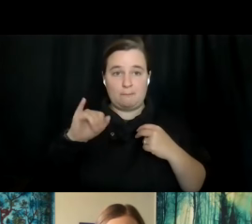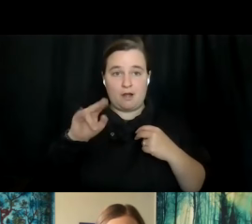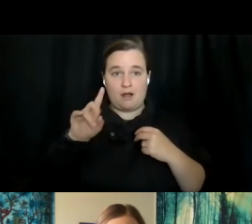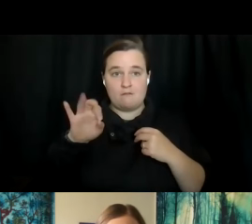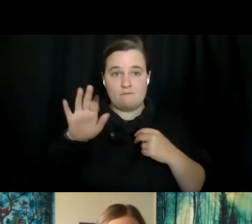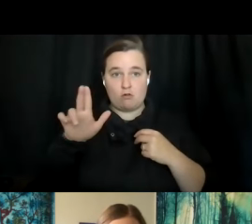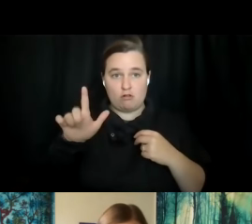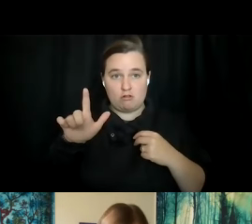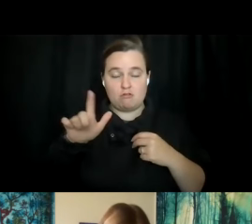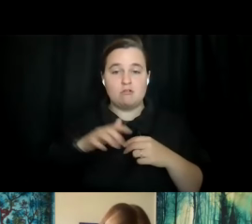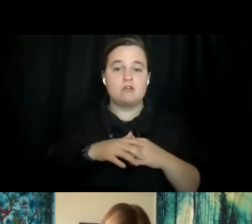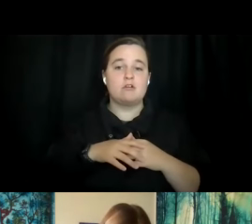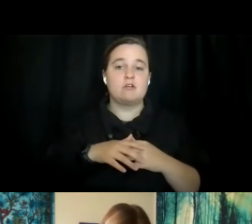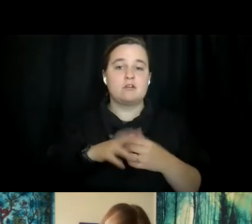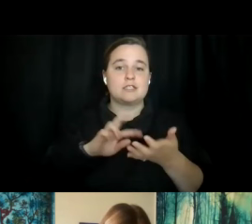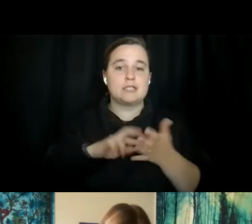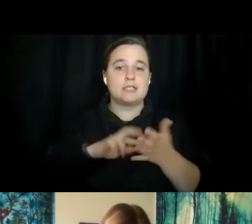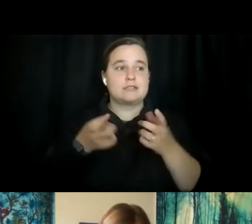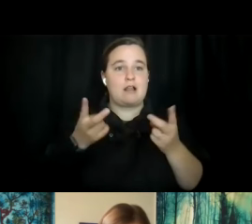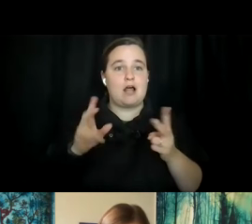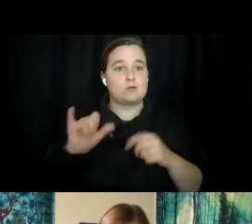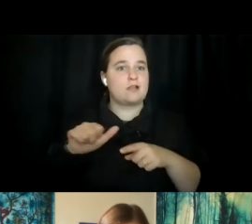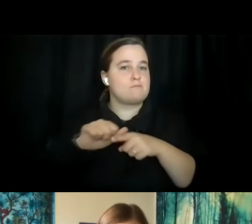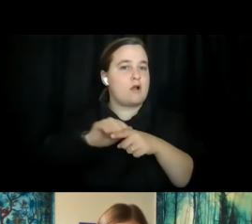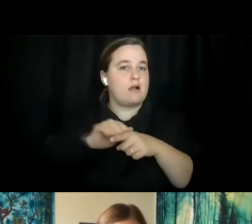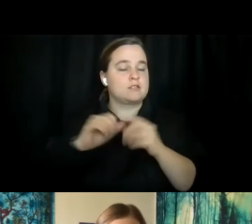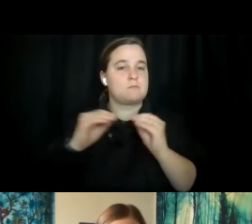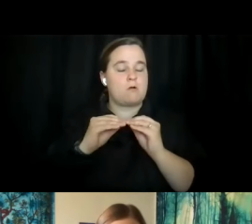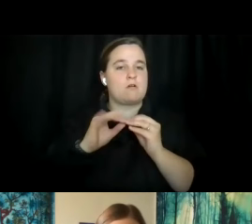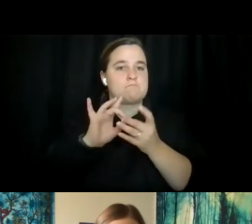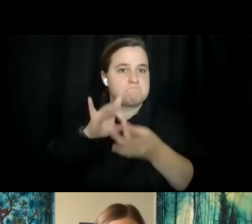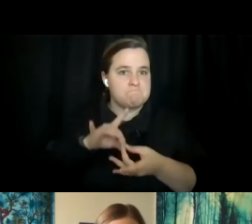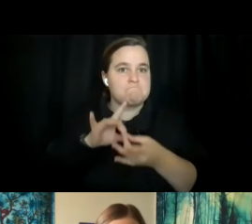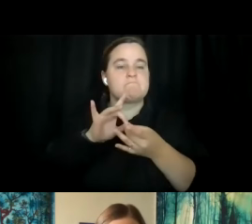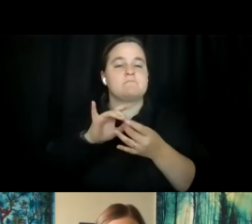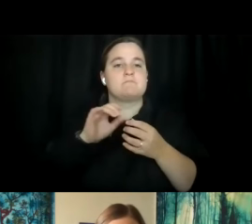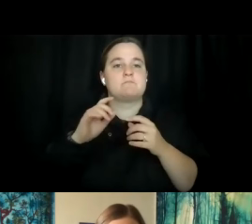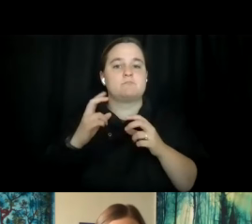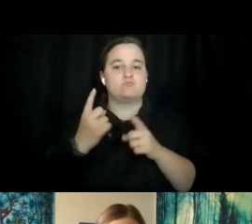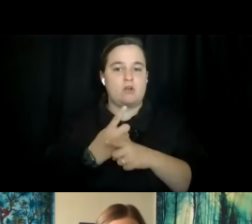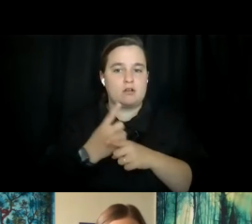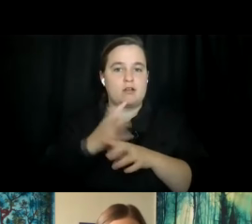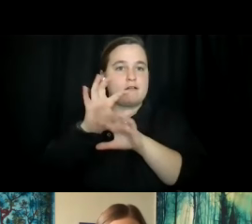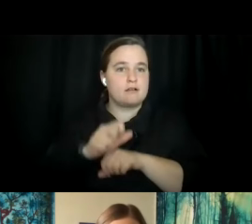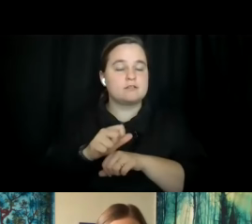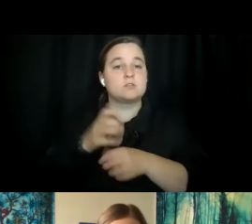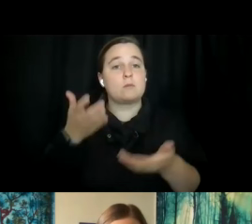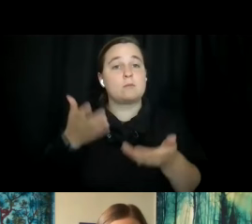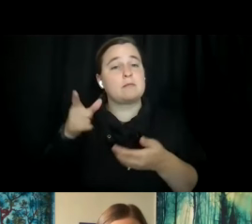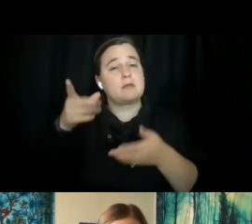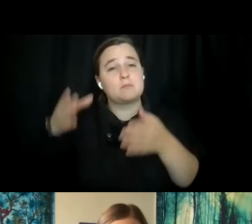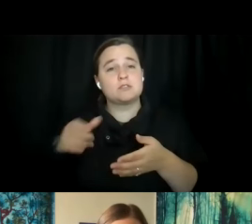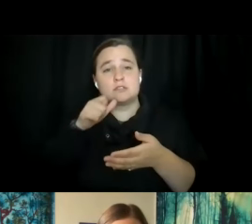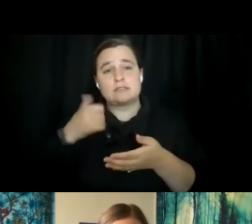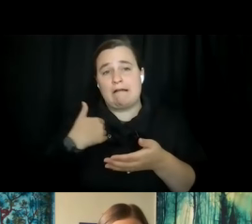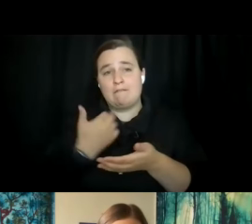a way that allows that practice to be more cognitive. And because the person might not have the resourcing in order